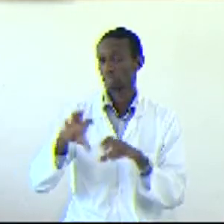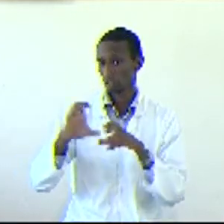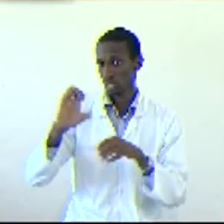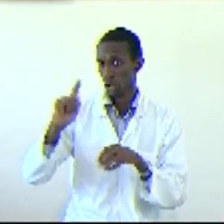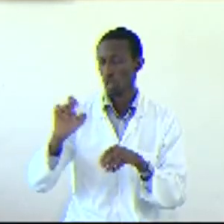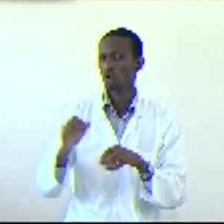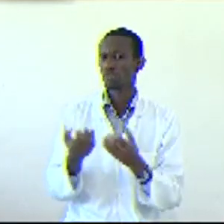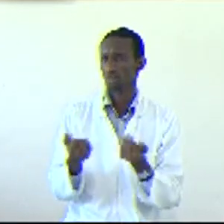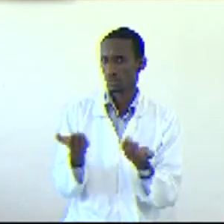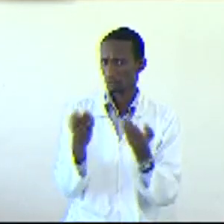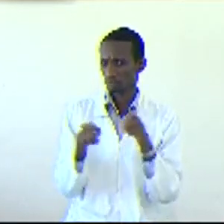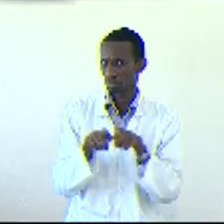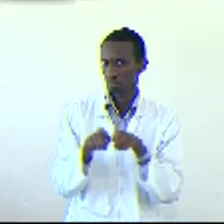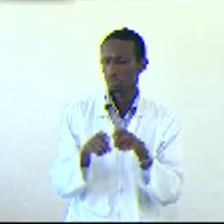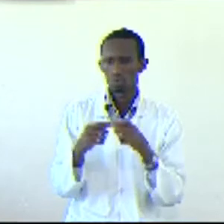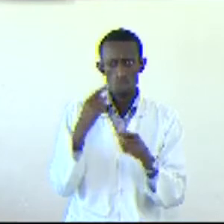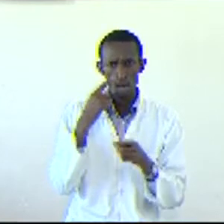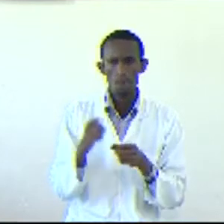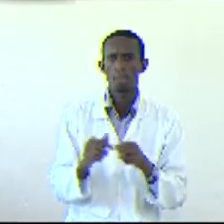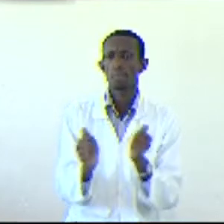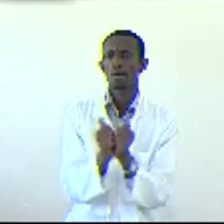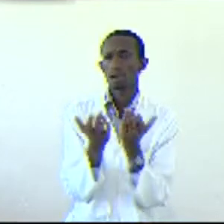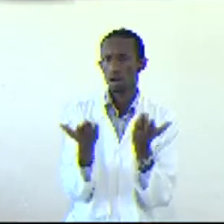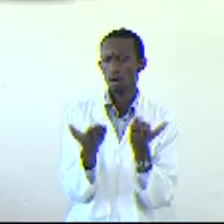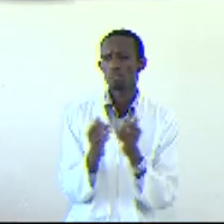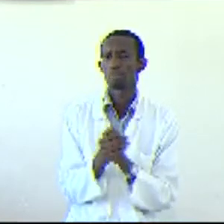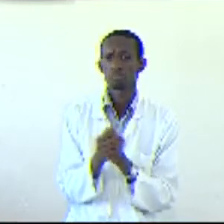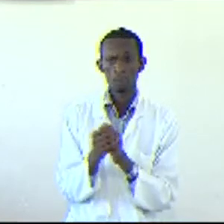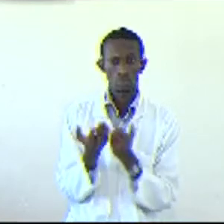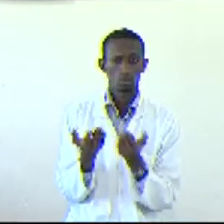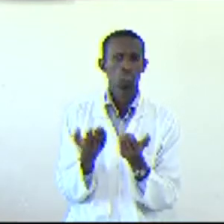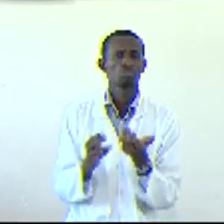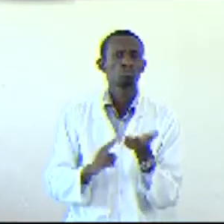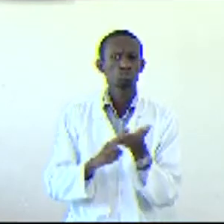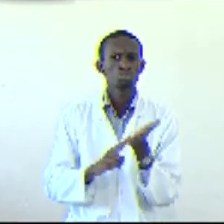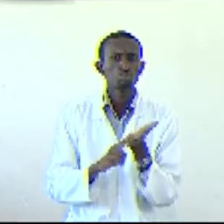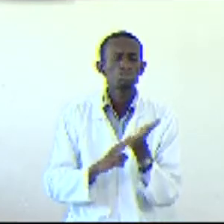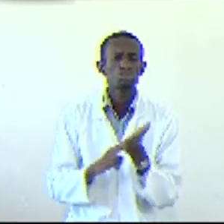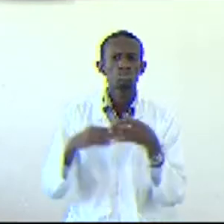after the collision. We can do this to